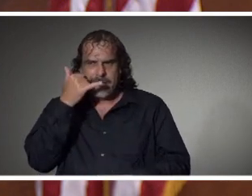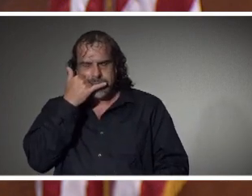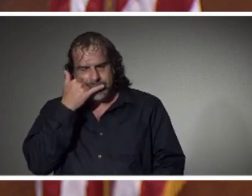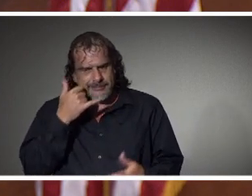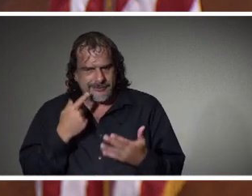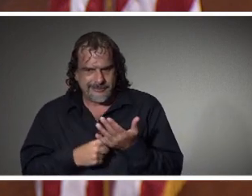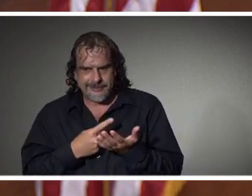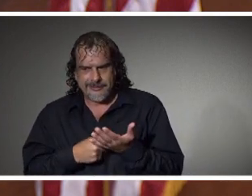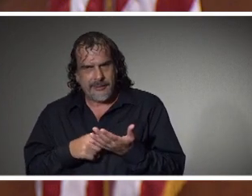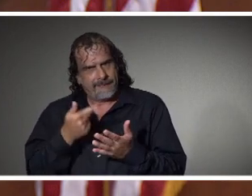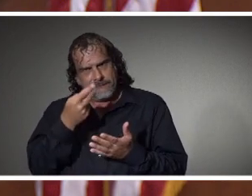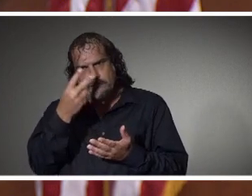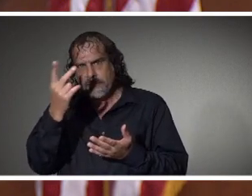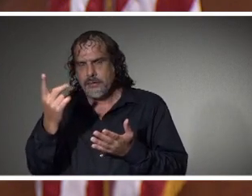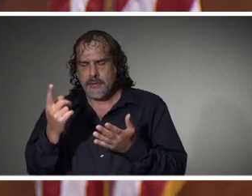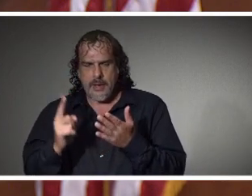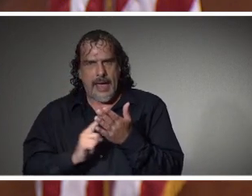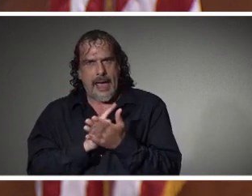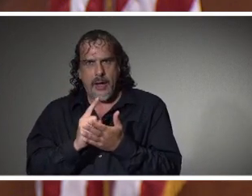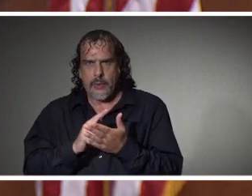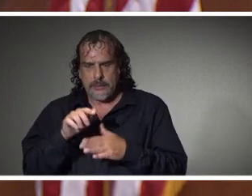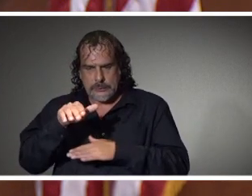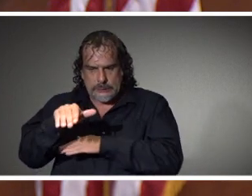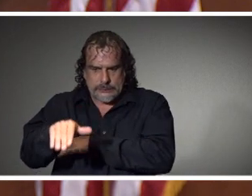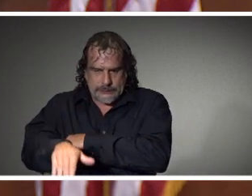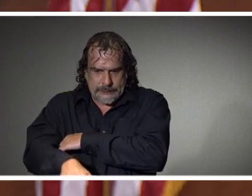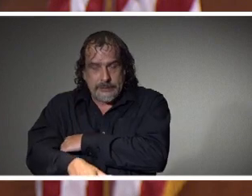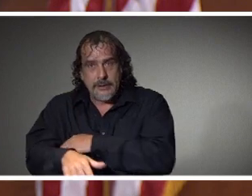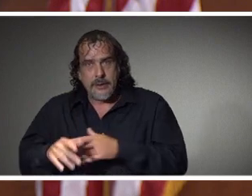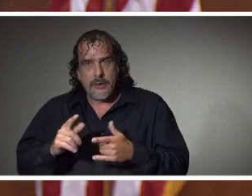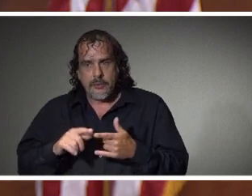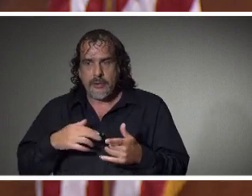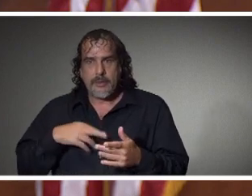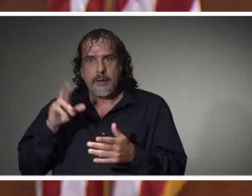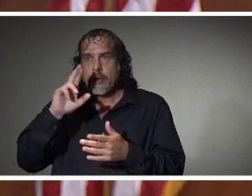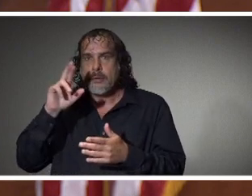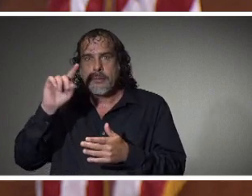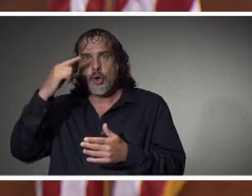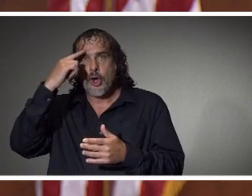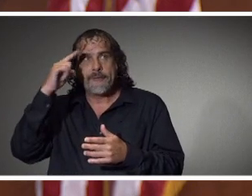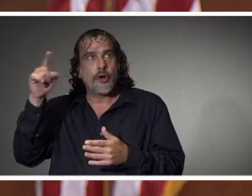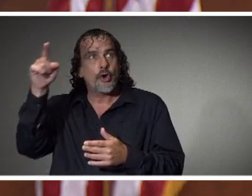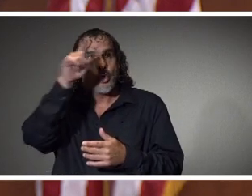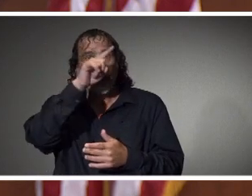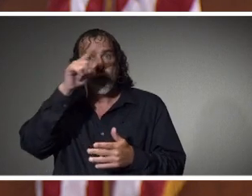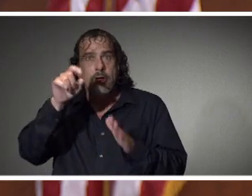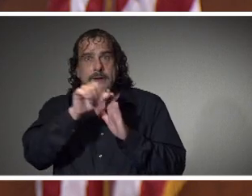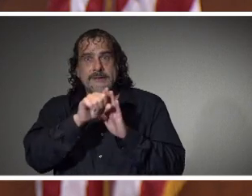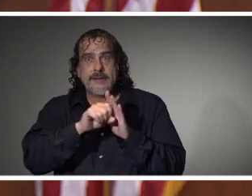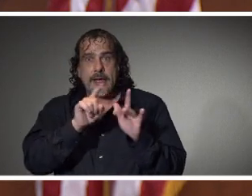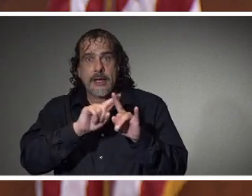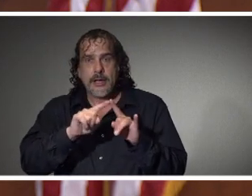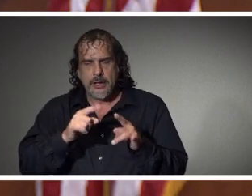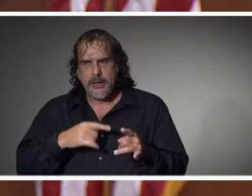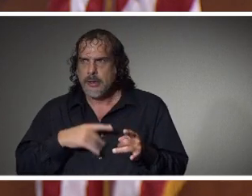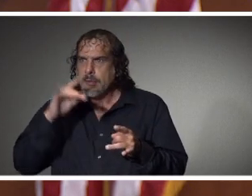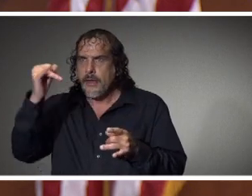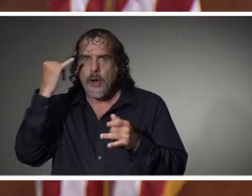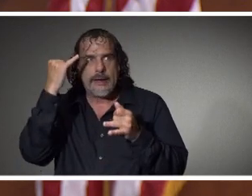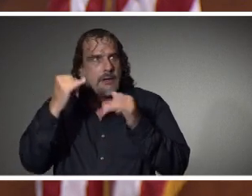hours late into the evening with my fellow Republican governors, and trying to get ideas from them about what, you